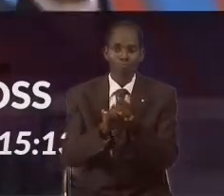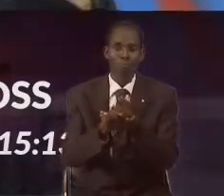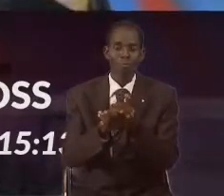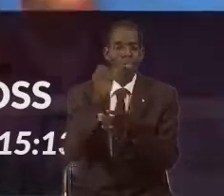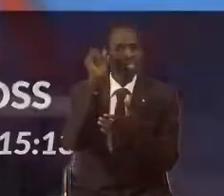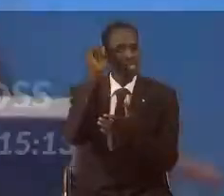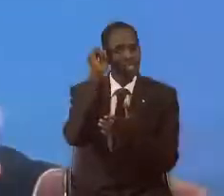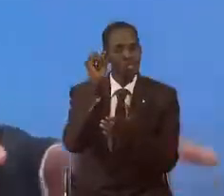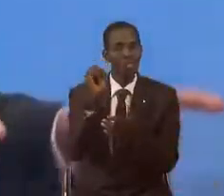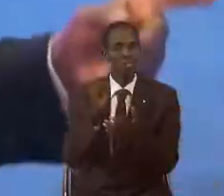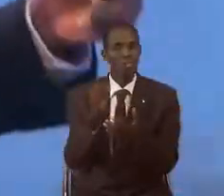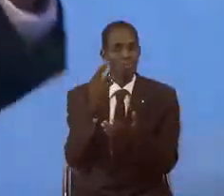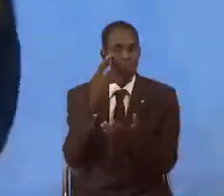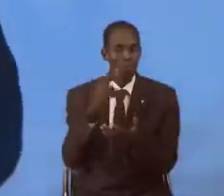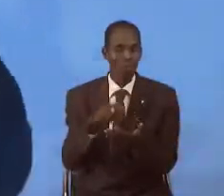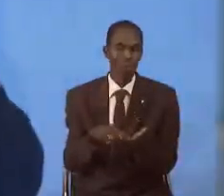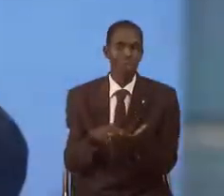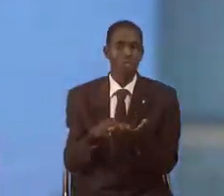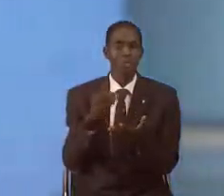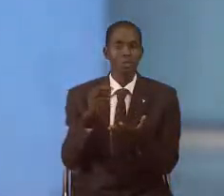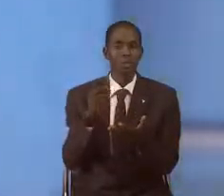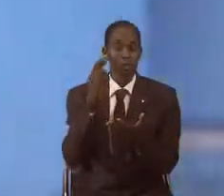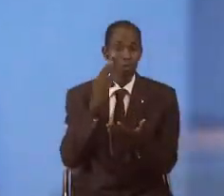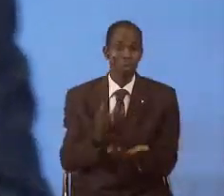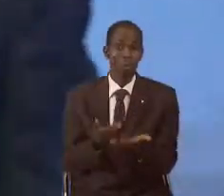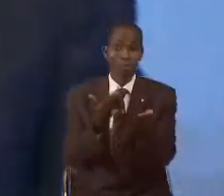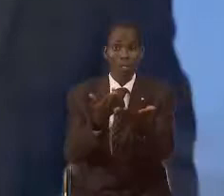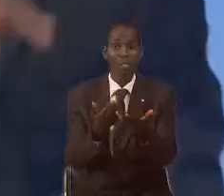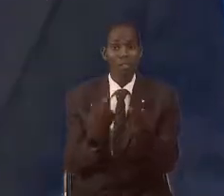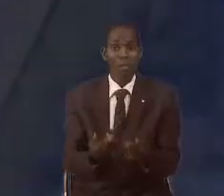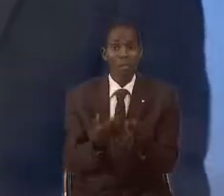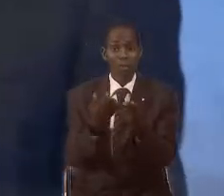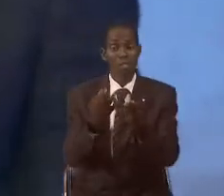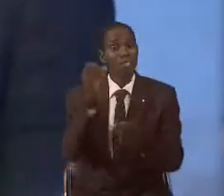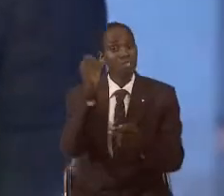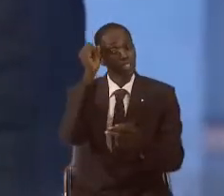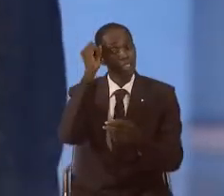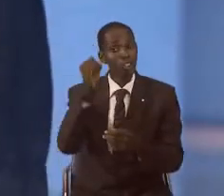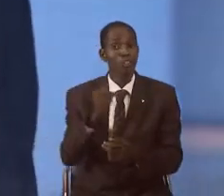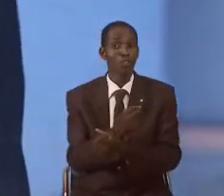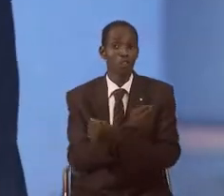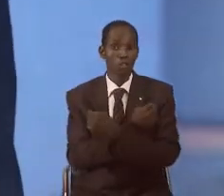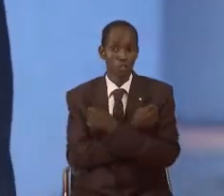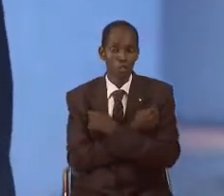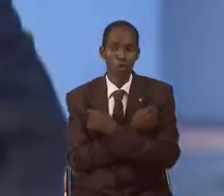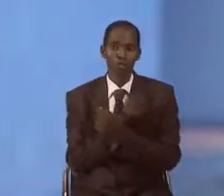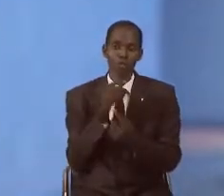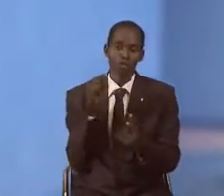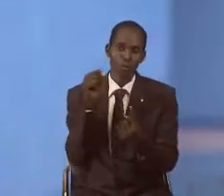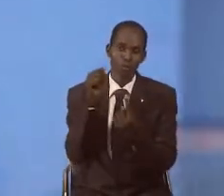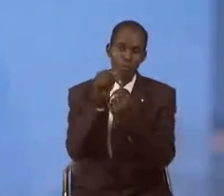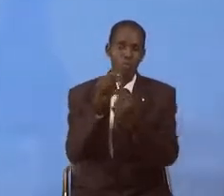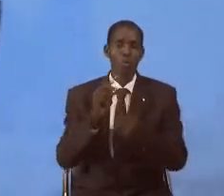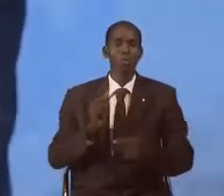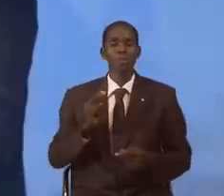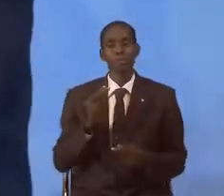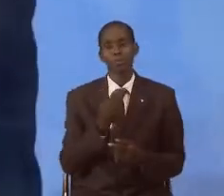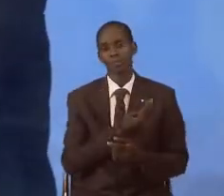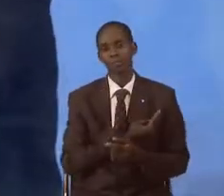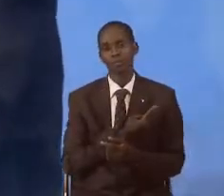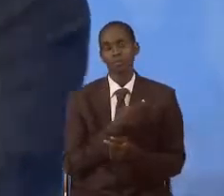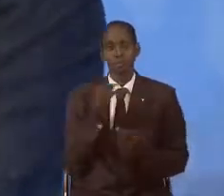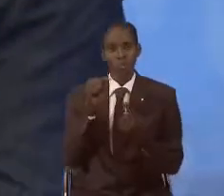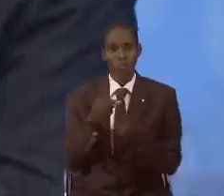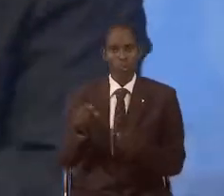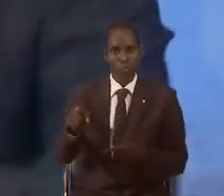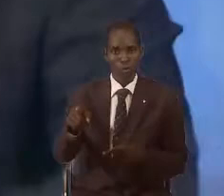us, for God commendeth his love toward us. He commendeth